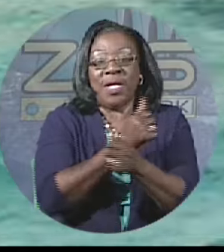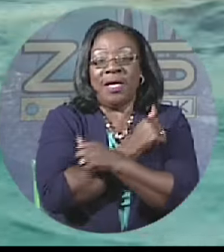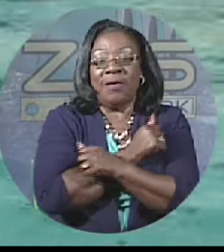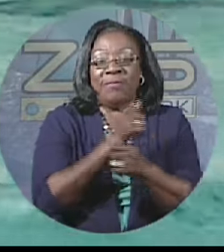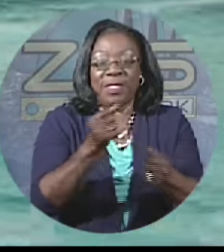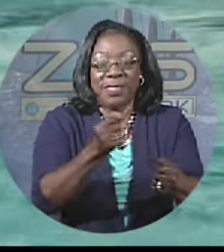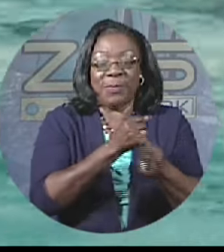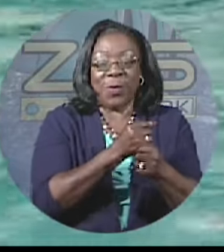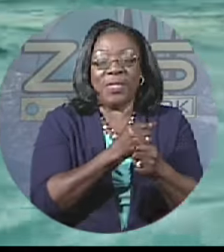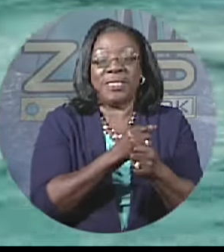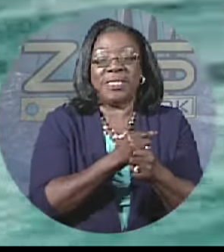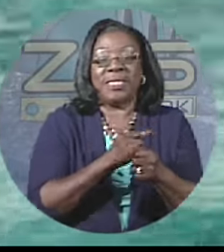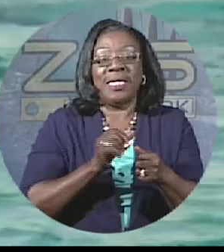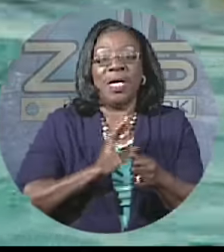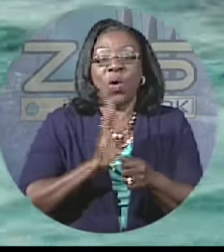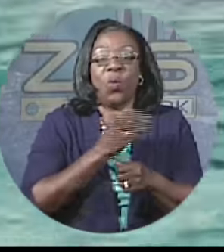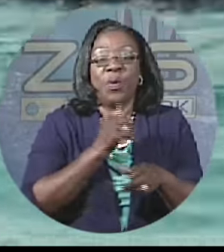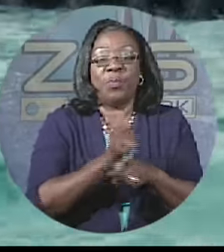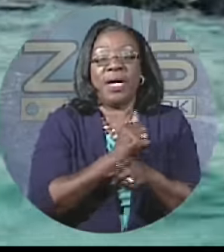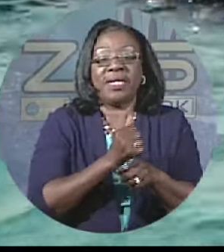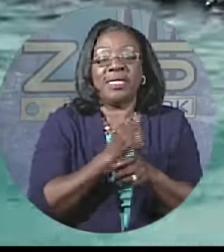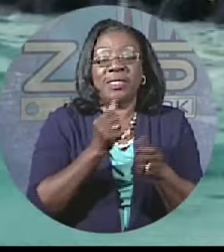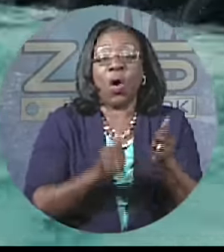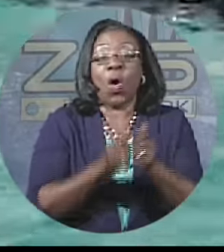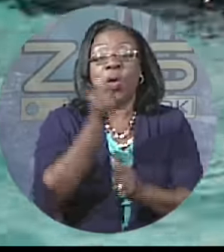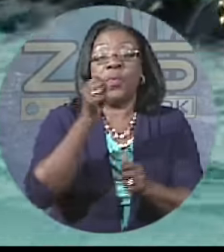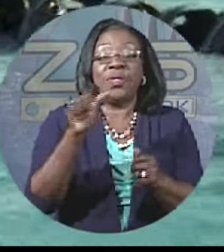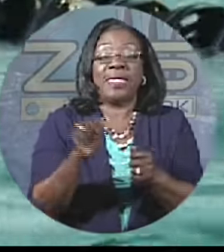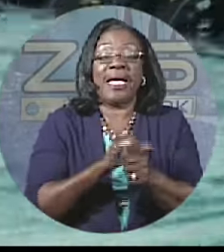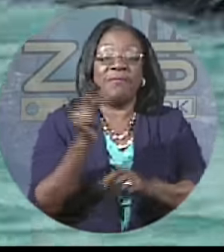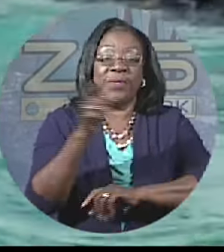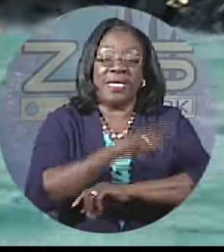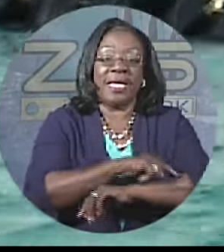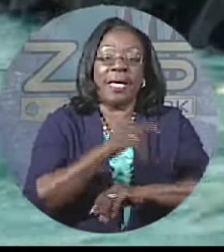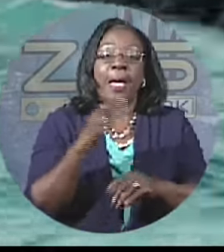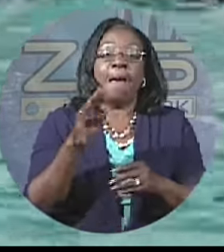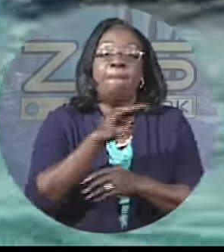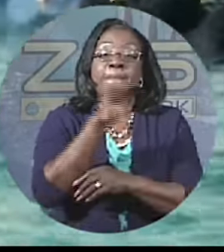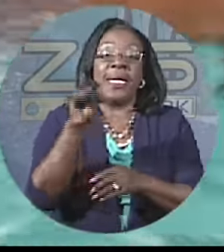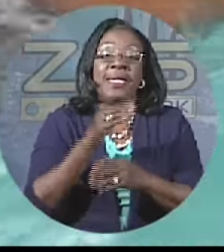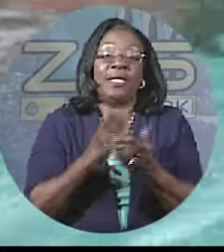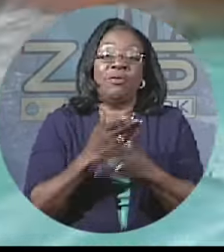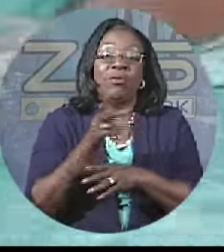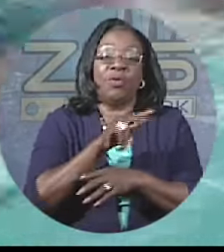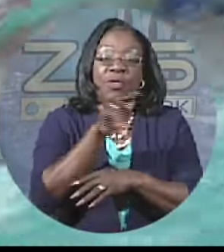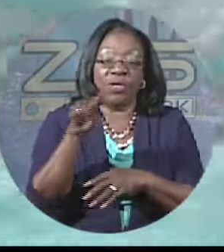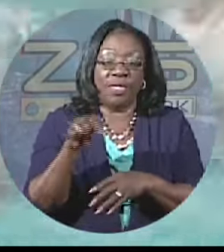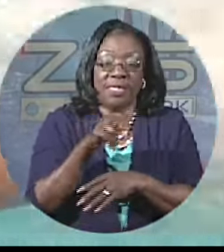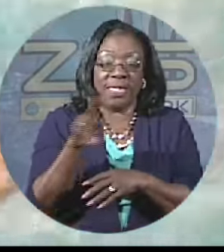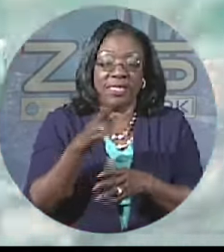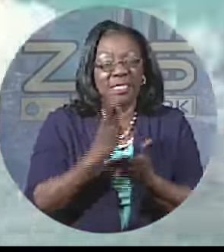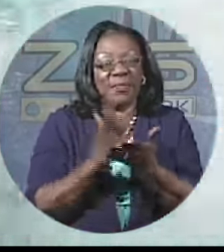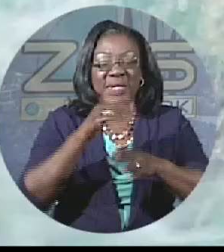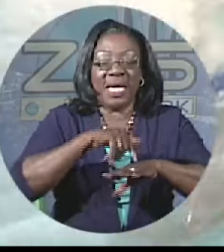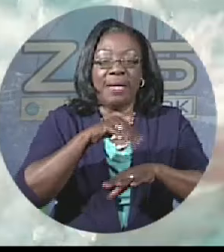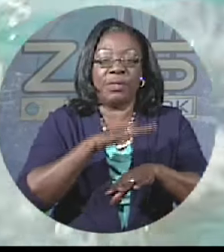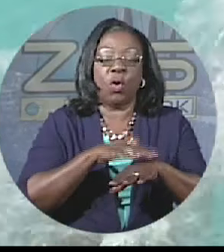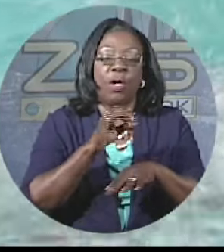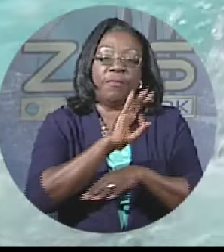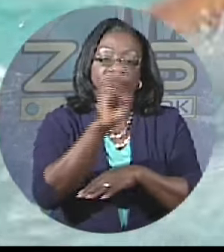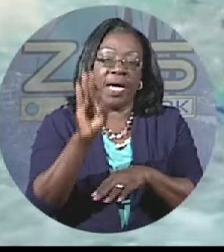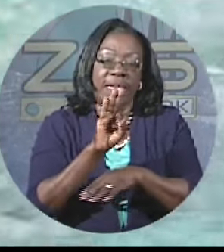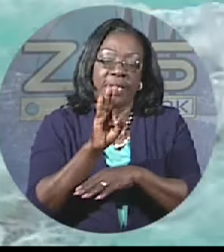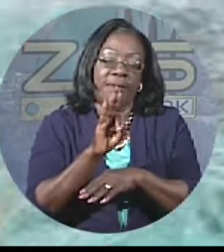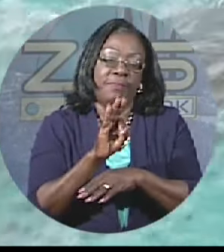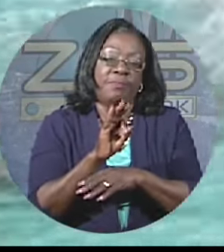with the sport. We practice almost every day, Monday to Thursday, sometimes we have Friday, and then we have big practices on